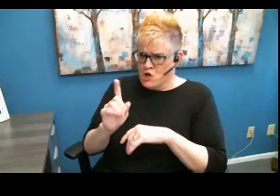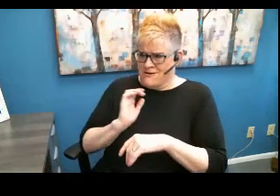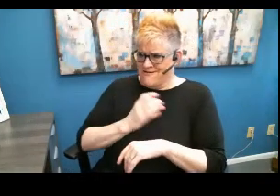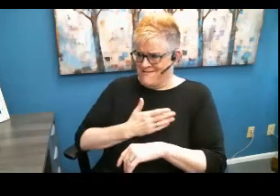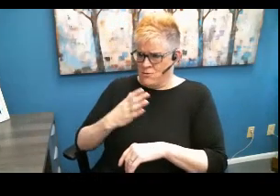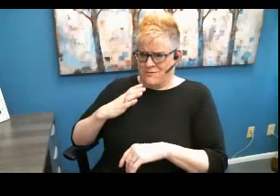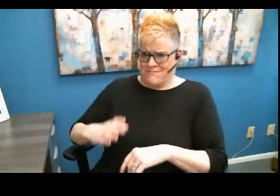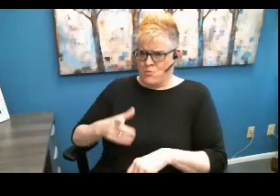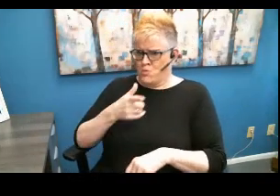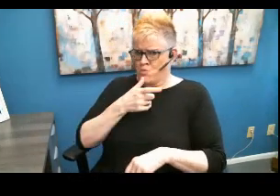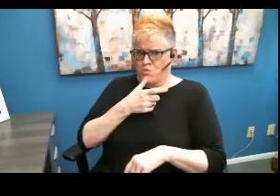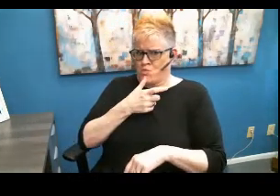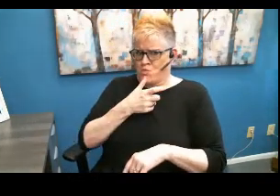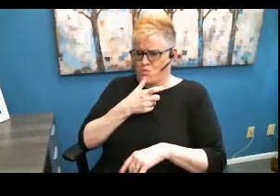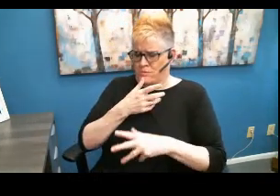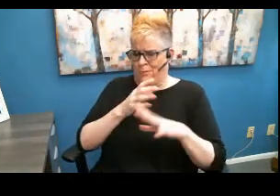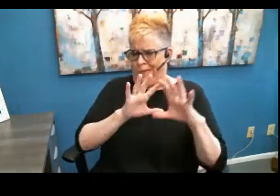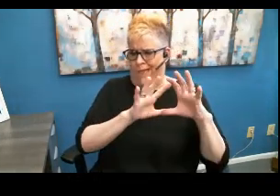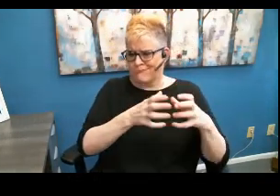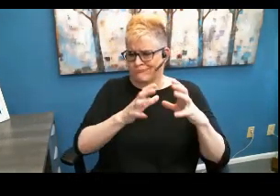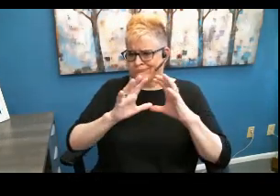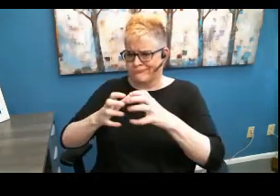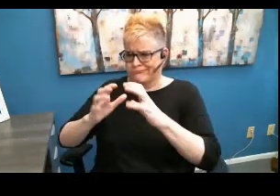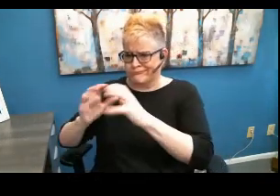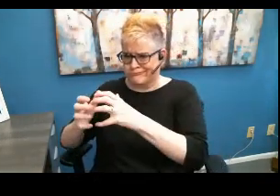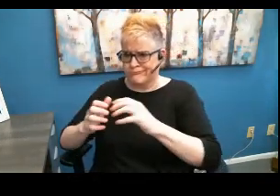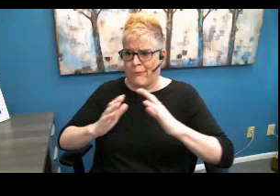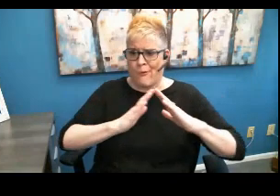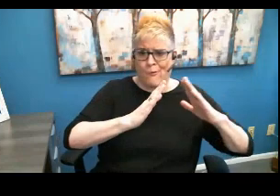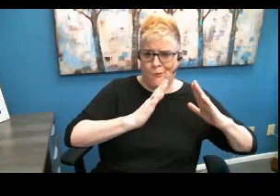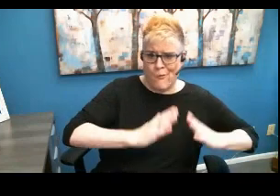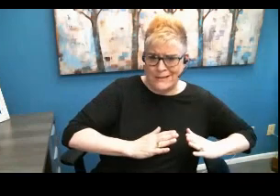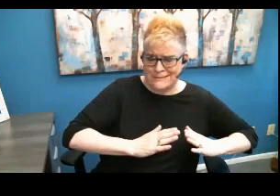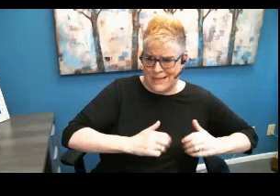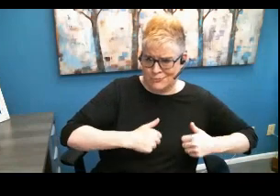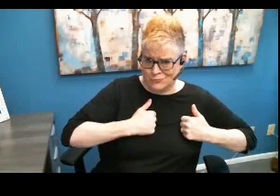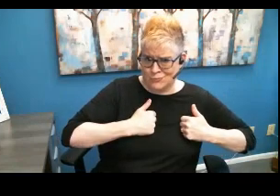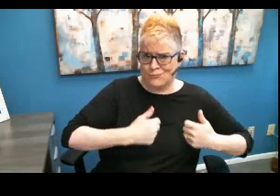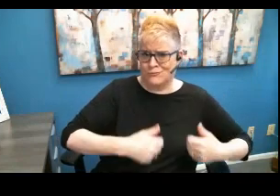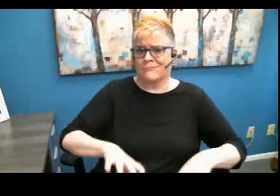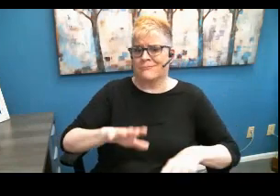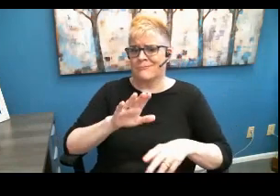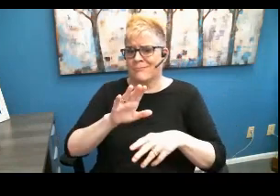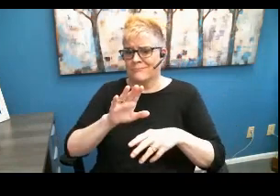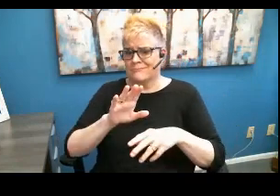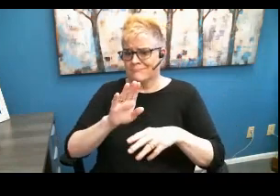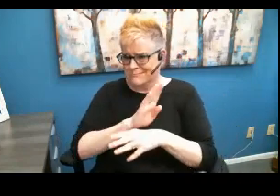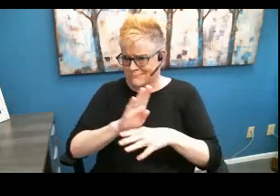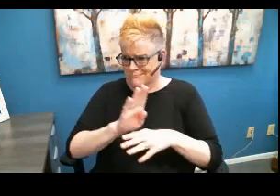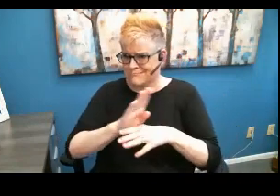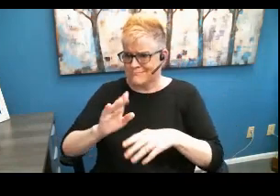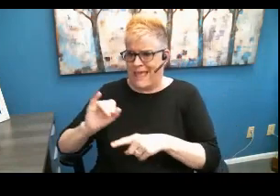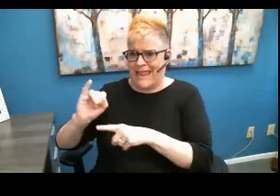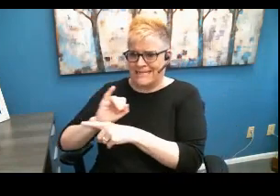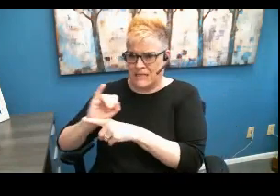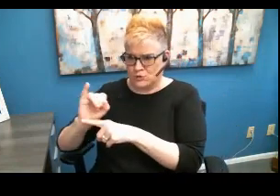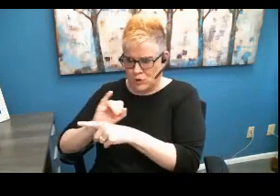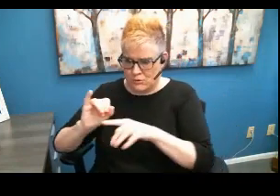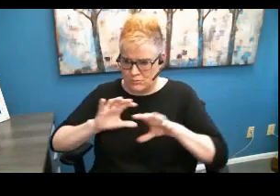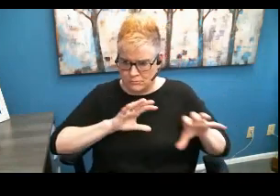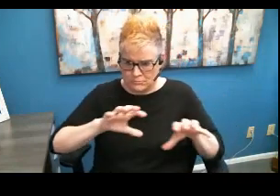So we categorize them generally in residential, commercial, industrial. But something I'm going to point out here